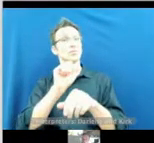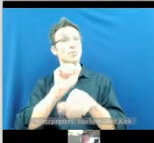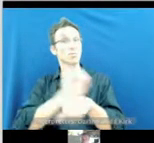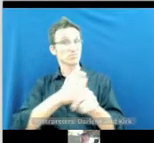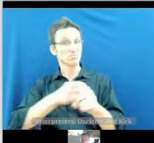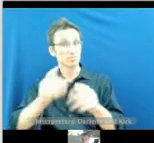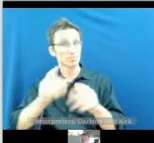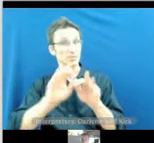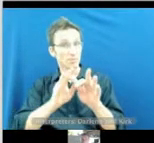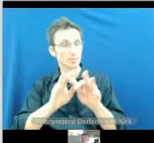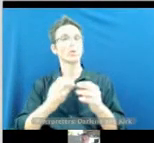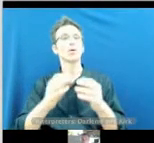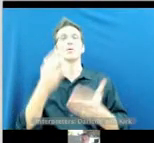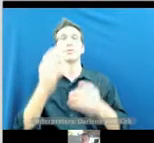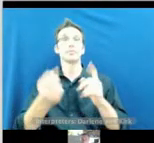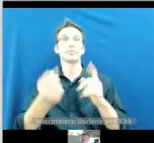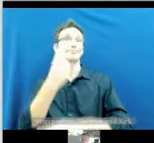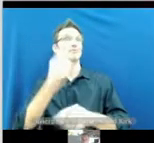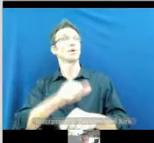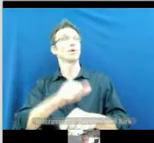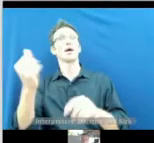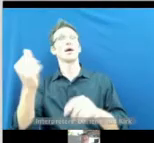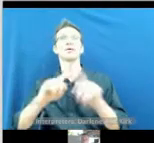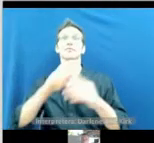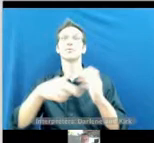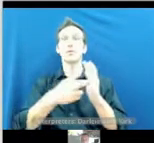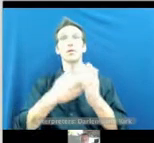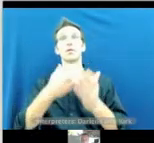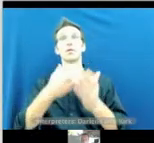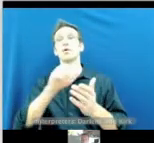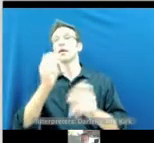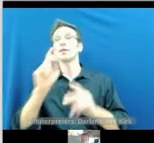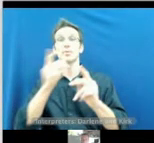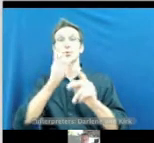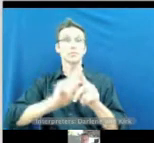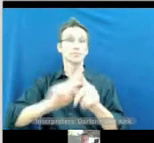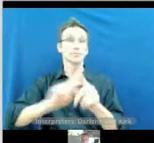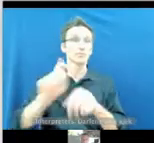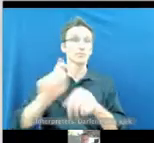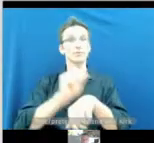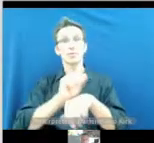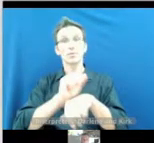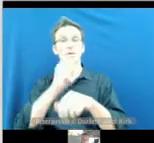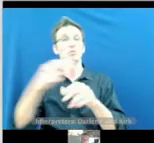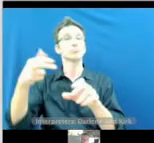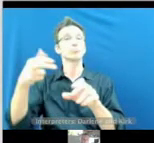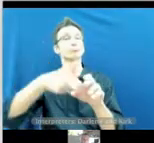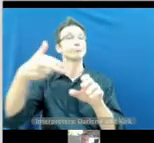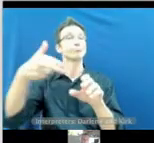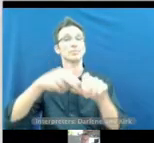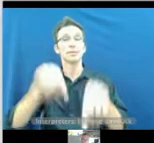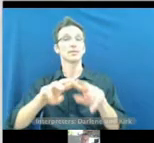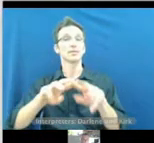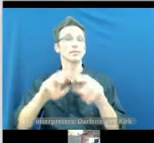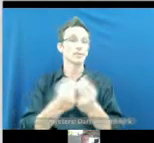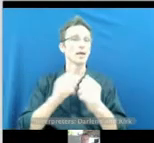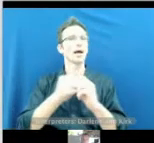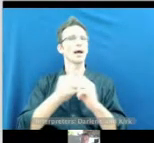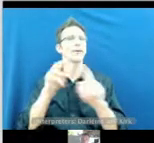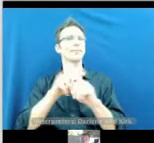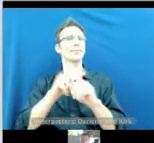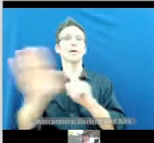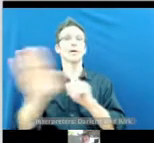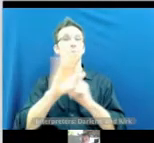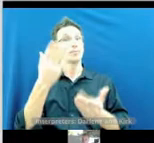different role, any other professionals who may be interested in joining tonight where the information is applicable. If you're a teacher for the vision impaired,